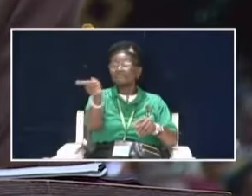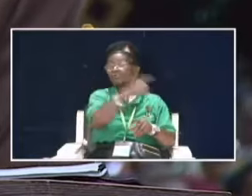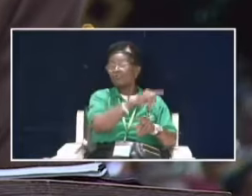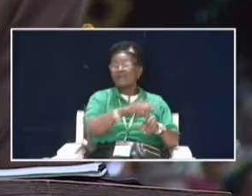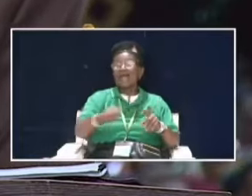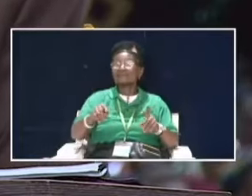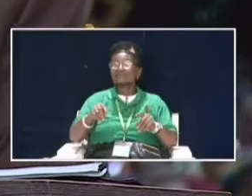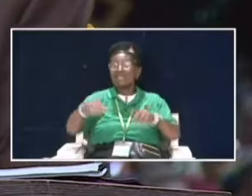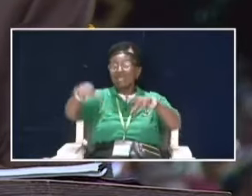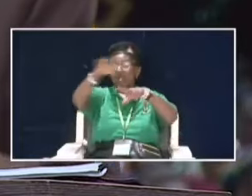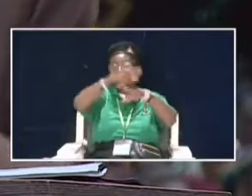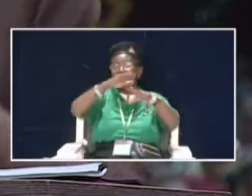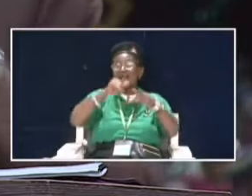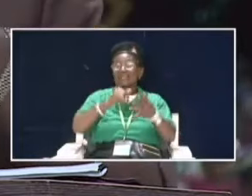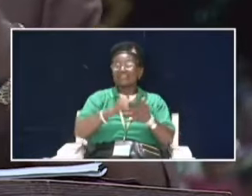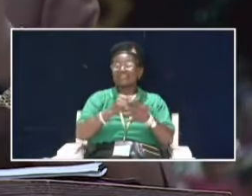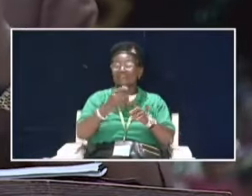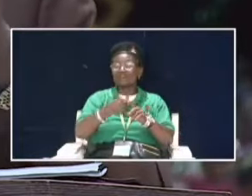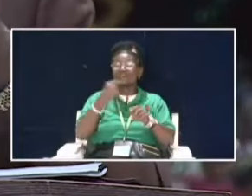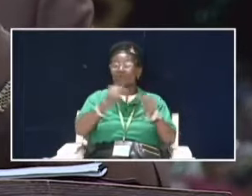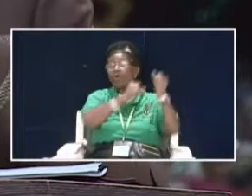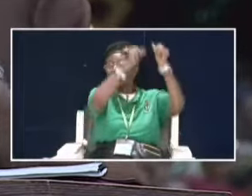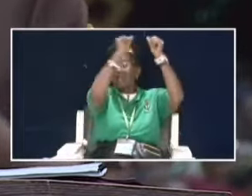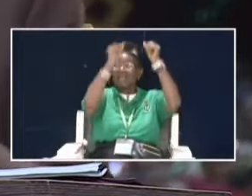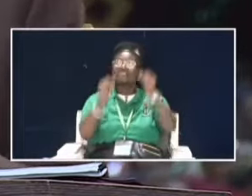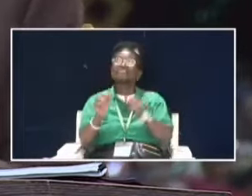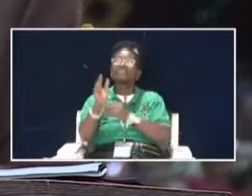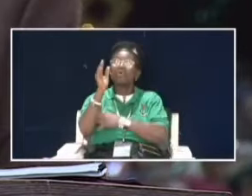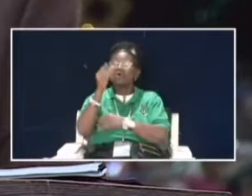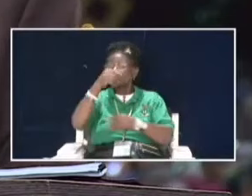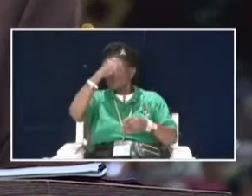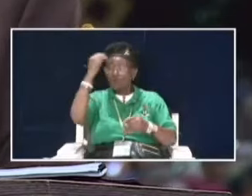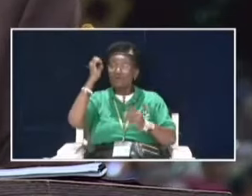God, because he's the all-seeing God.